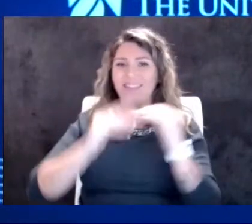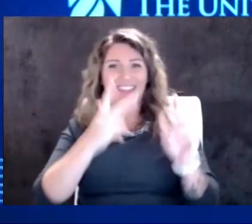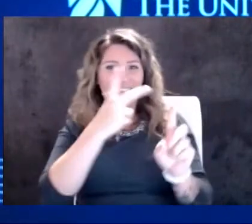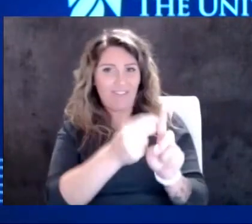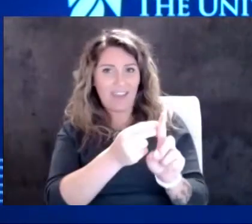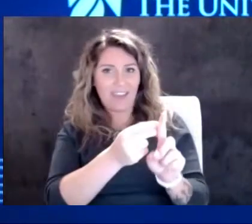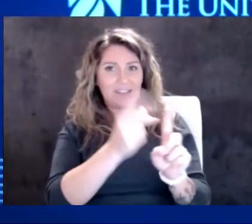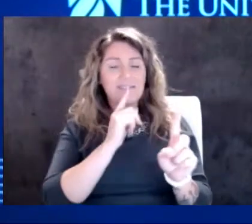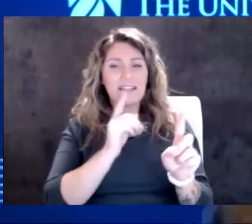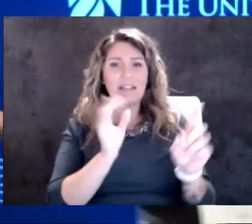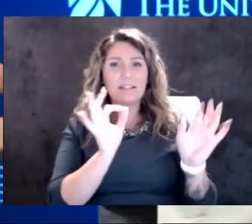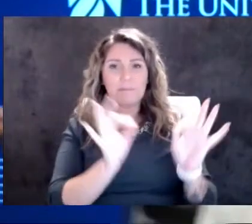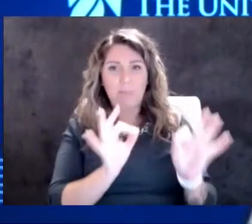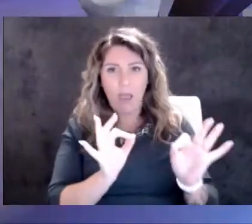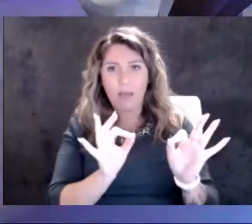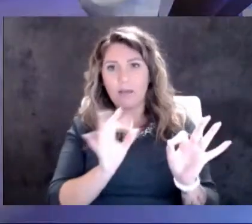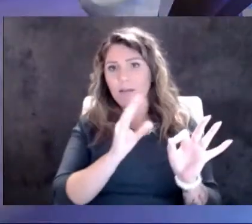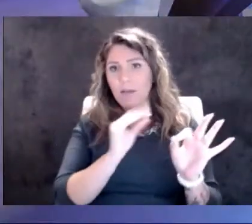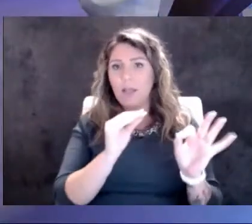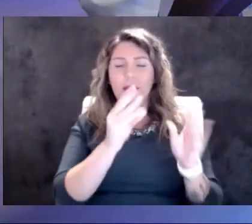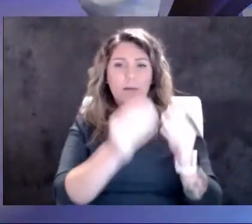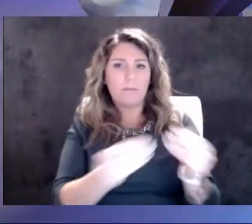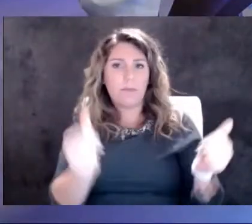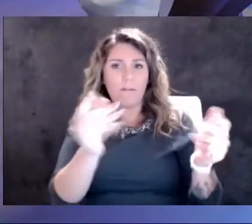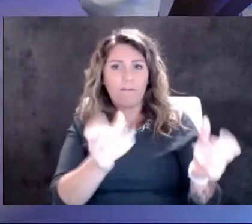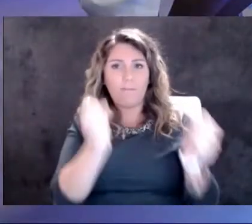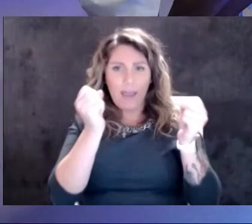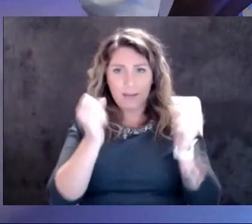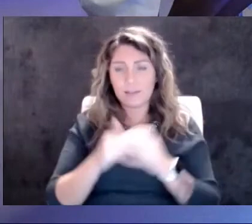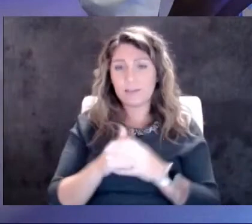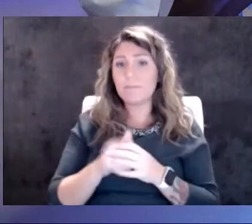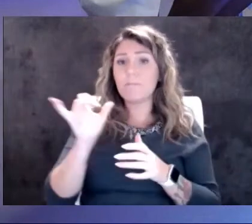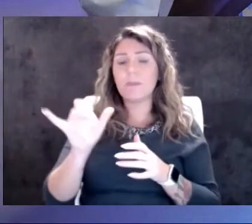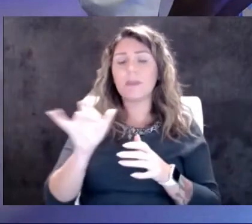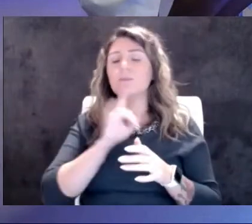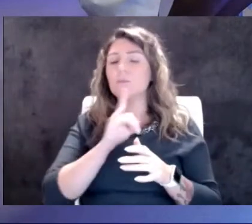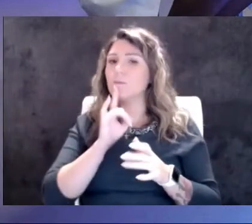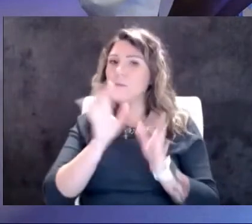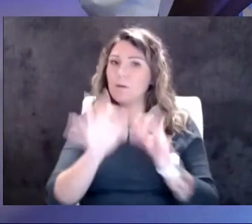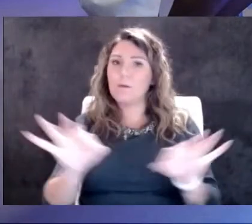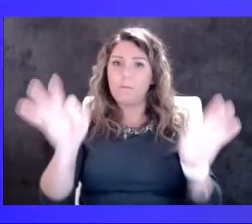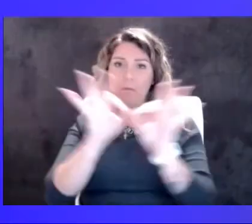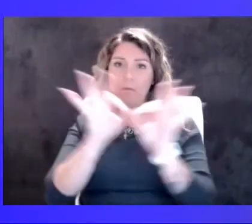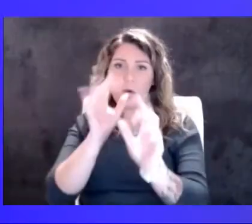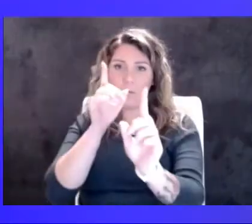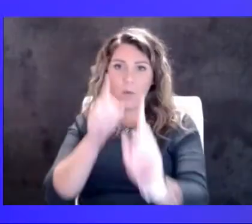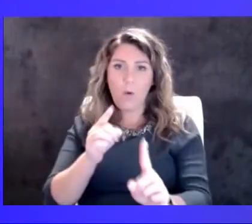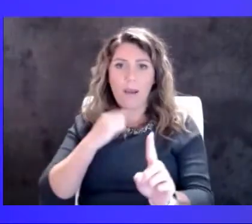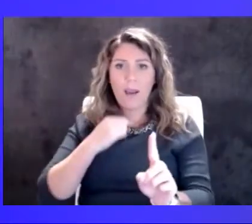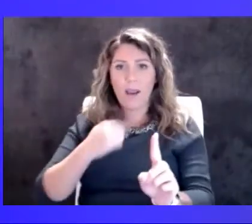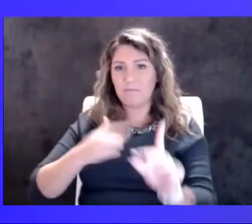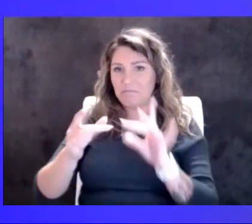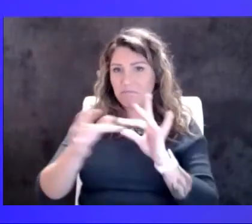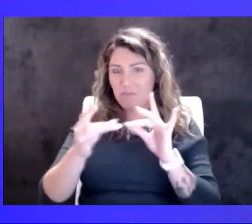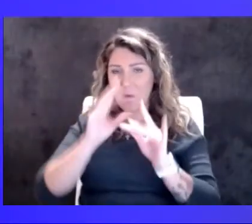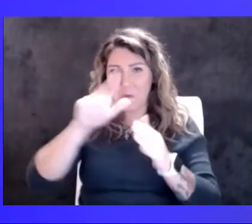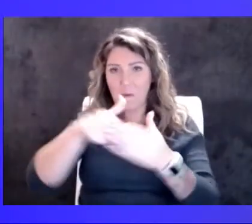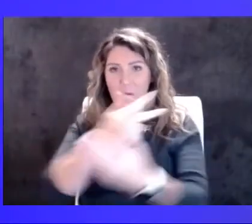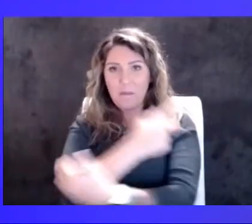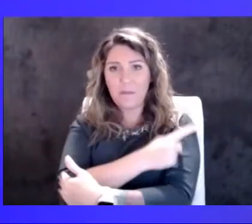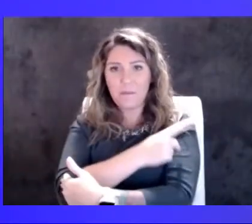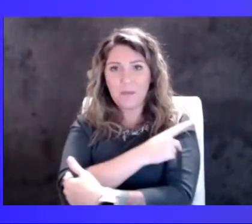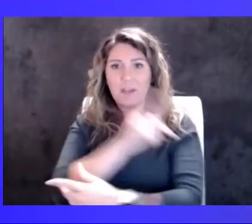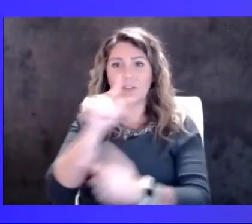thing and it seems to resolve quickly. Yeah, I think that's an extremely important point, and one that I bring out with my patients a lot when this comes